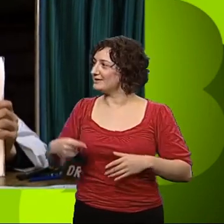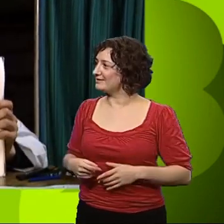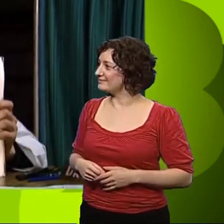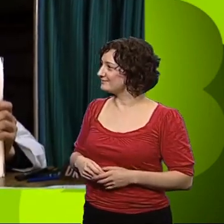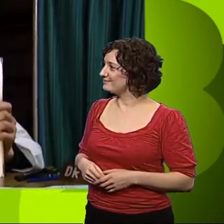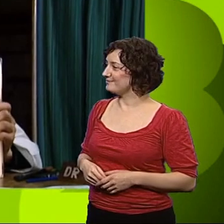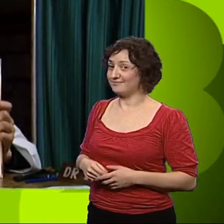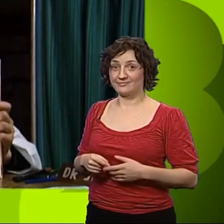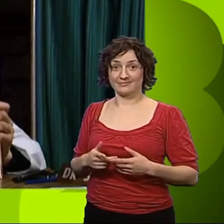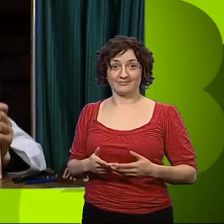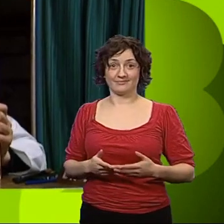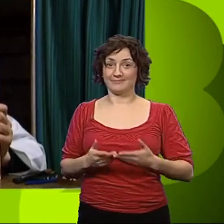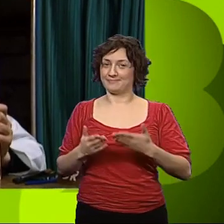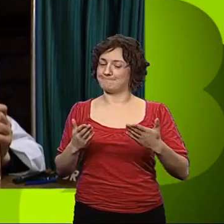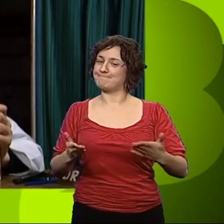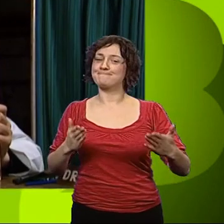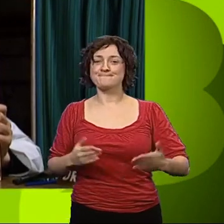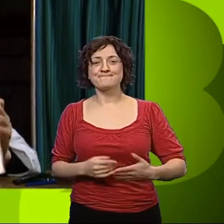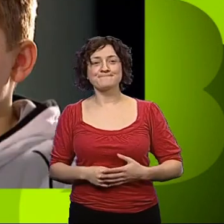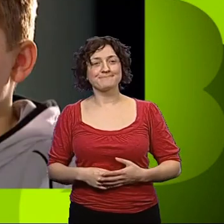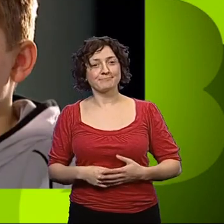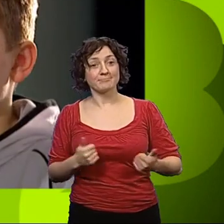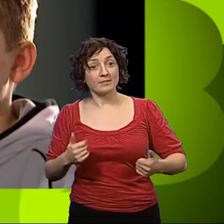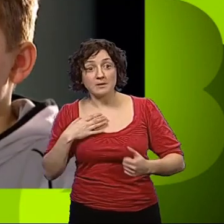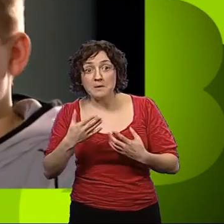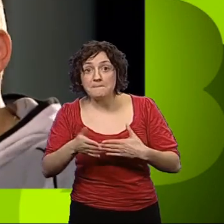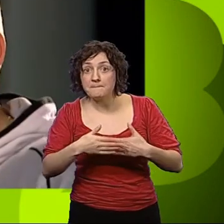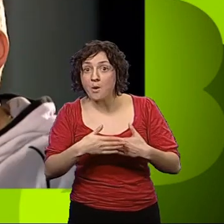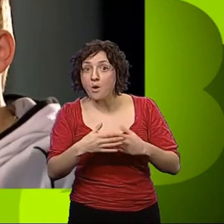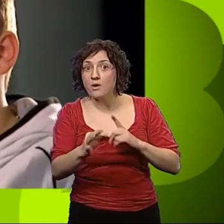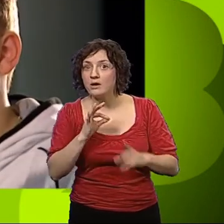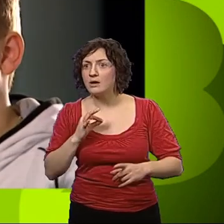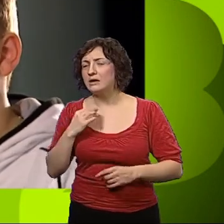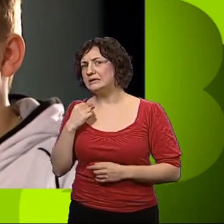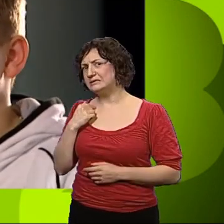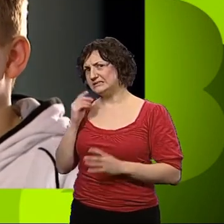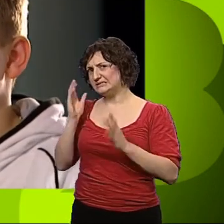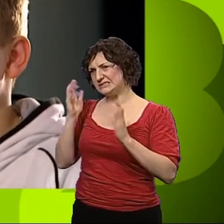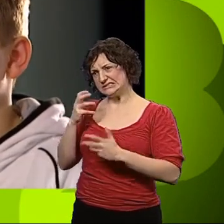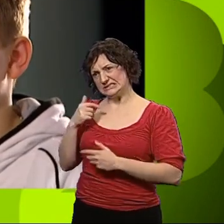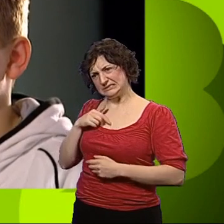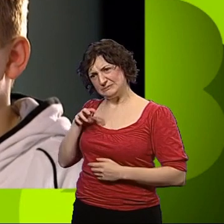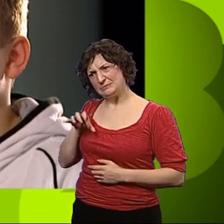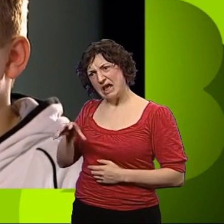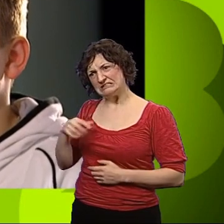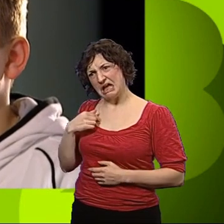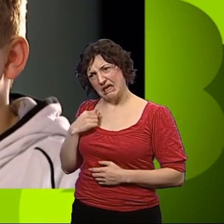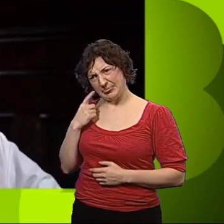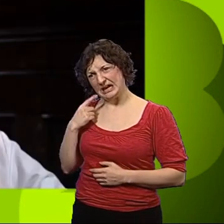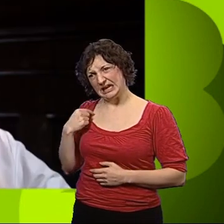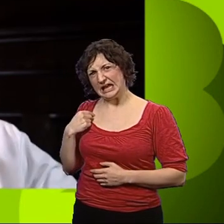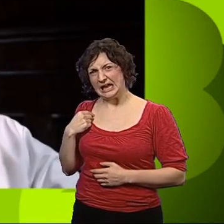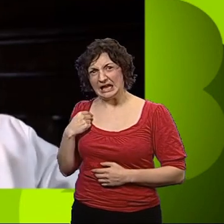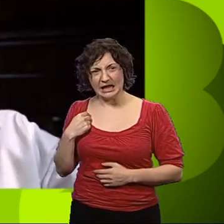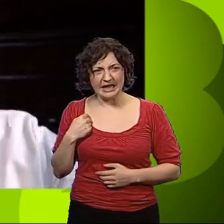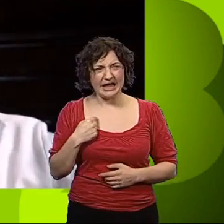clear up in no time at all. Now, is there anything else? I'm a bit worried, Doctor. I think I might be a spider. No, that's